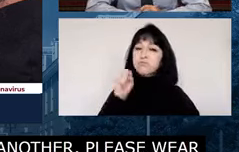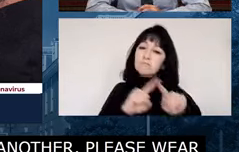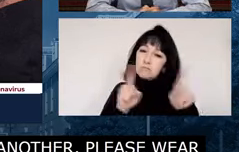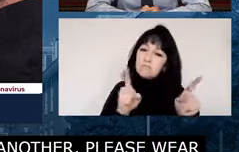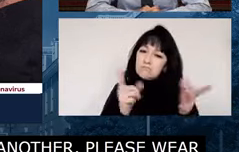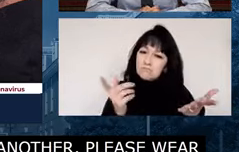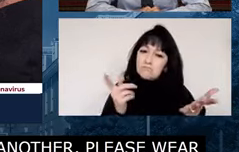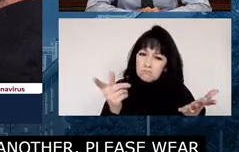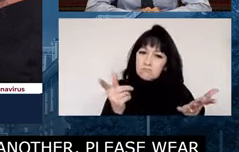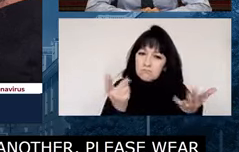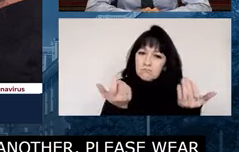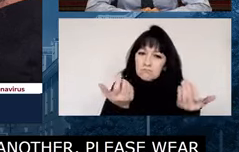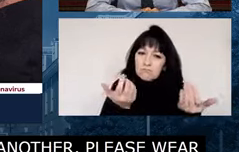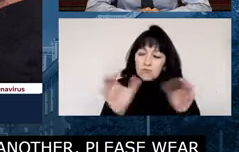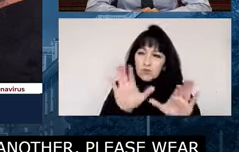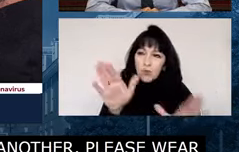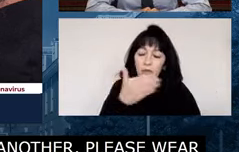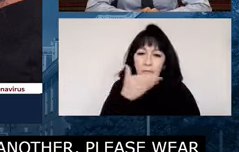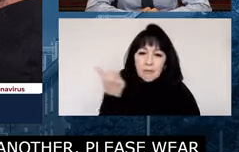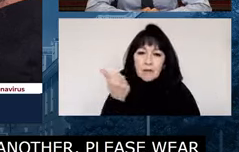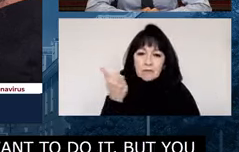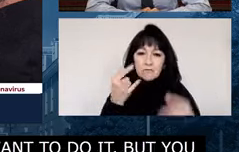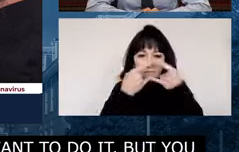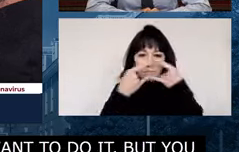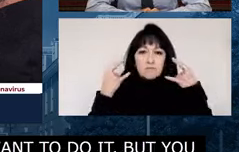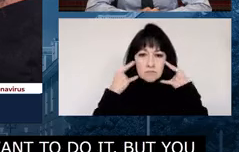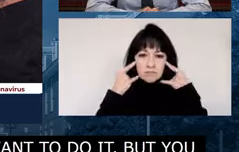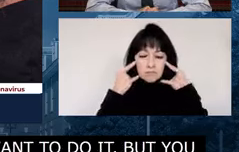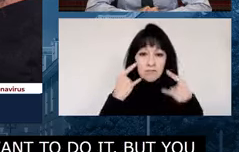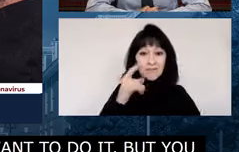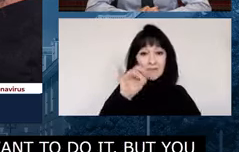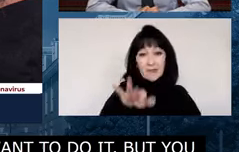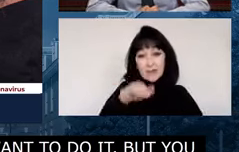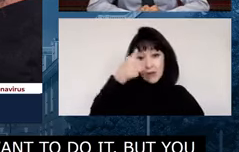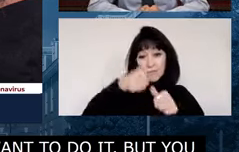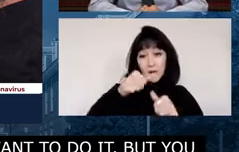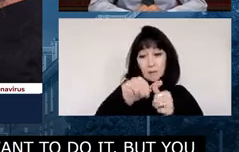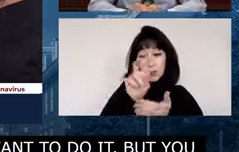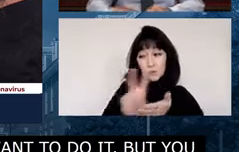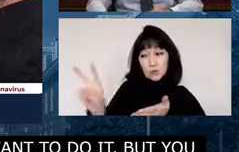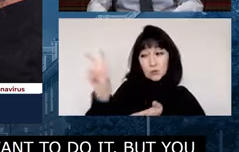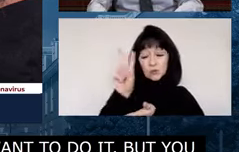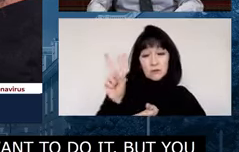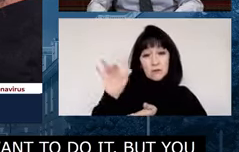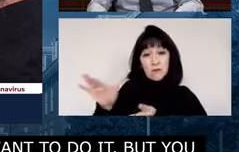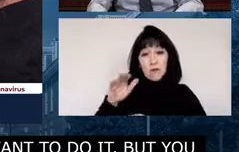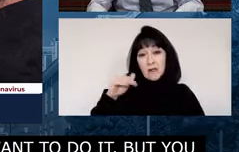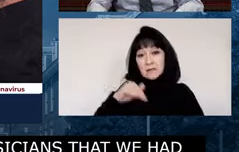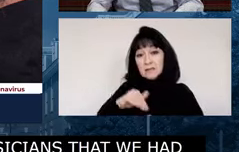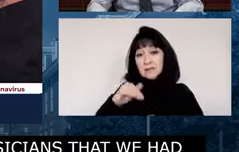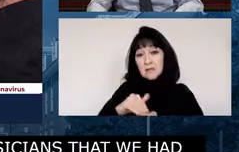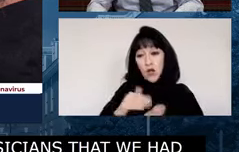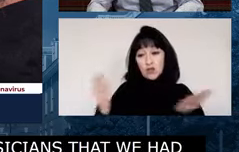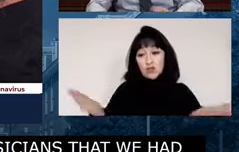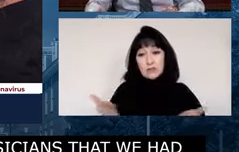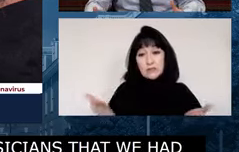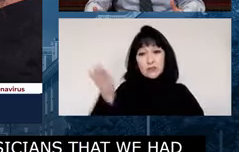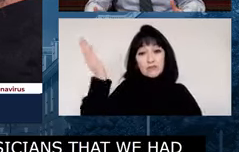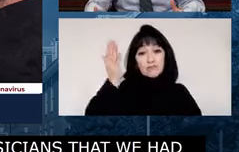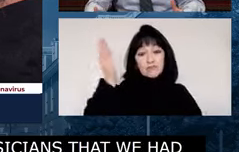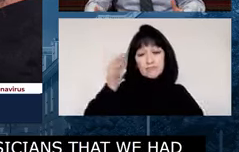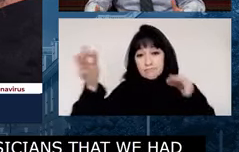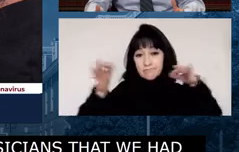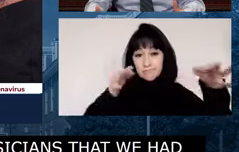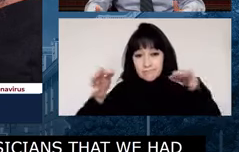two physicians that we had on a couple weeks ago. They had some very heartfelt stories about the situation in the hospitals. When I talk